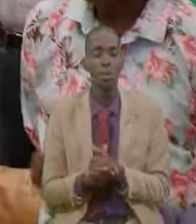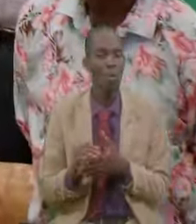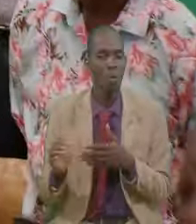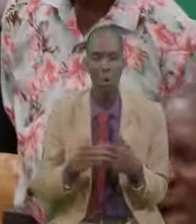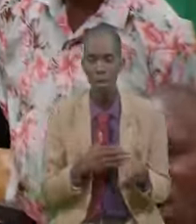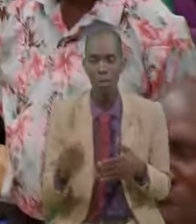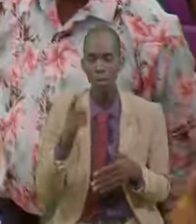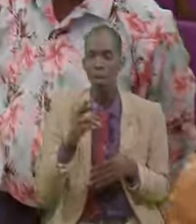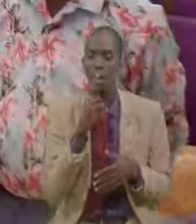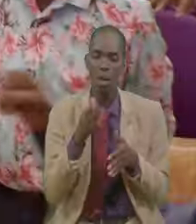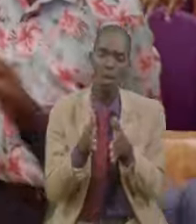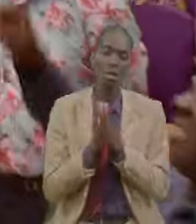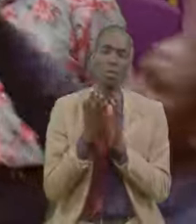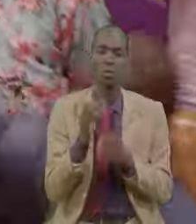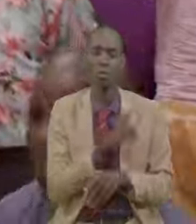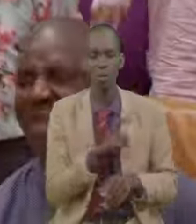whatever you're asking the Lord,